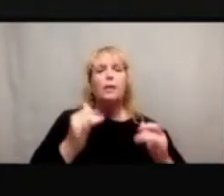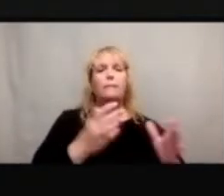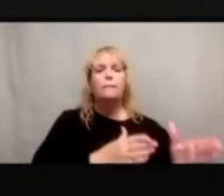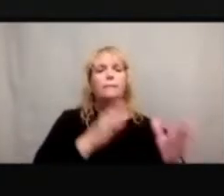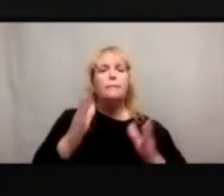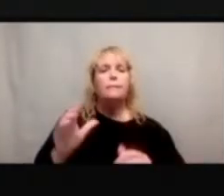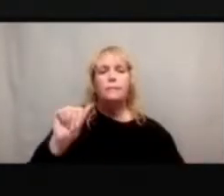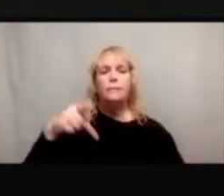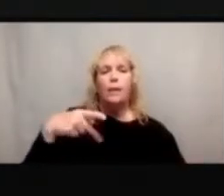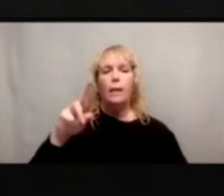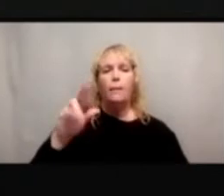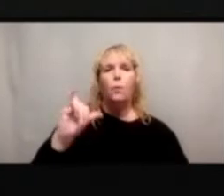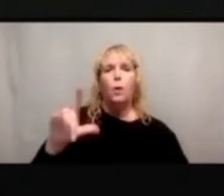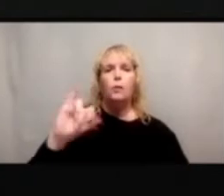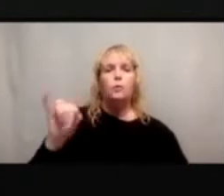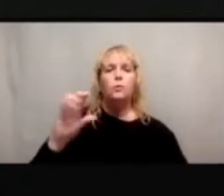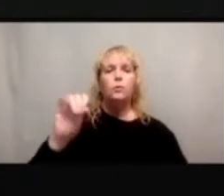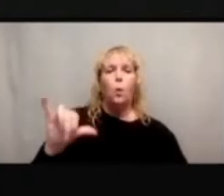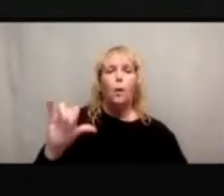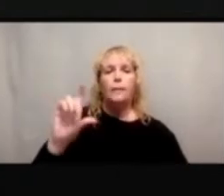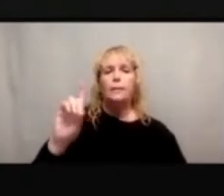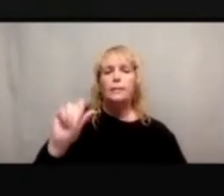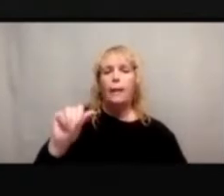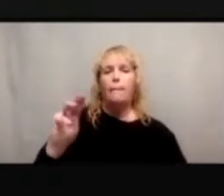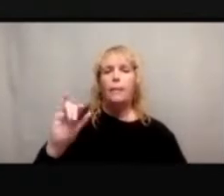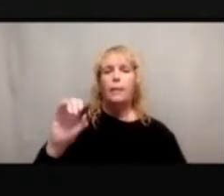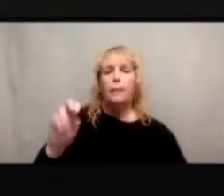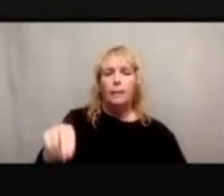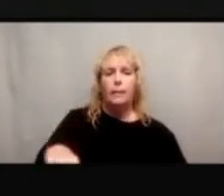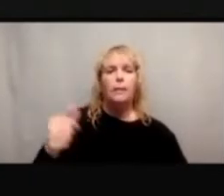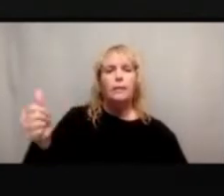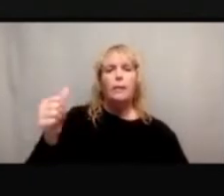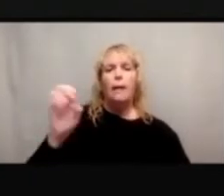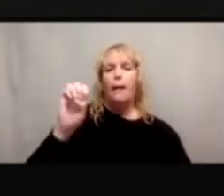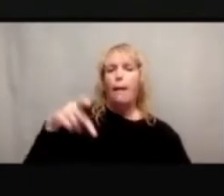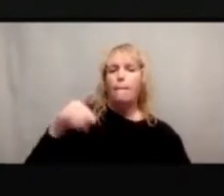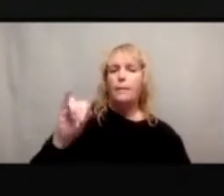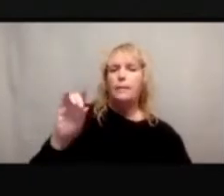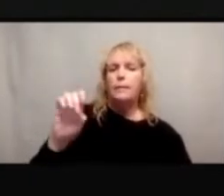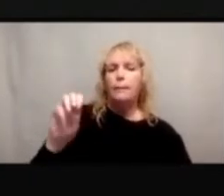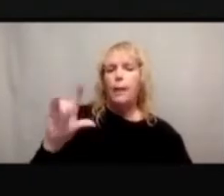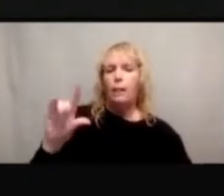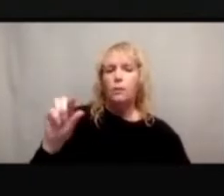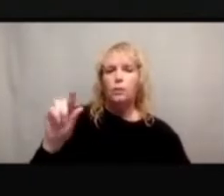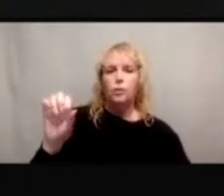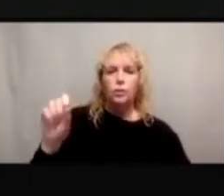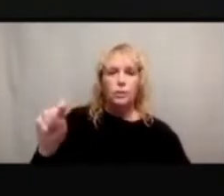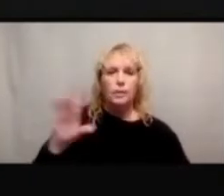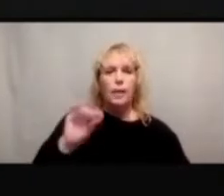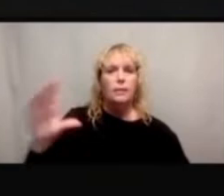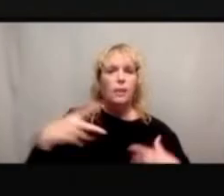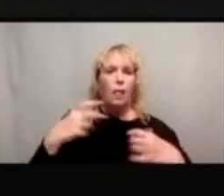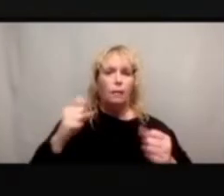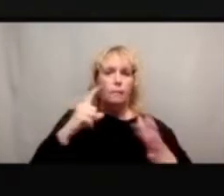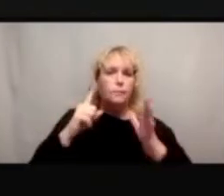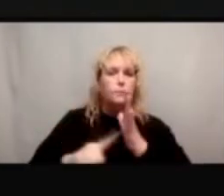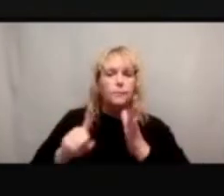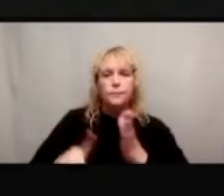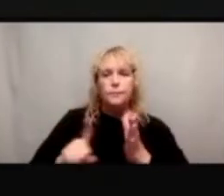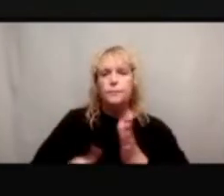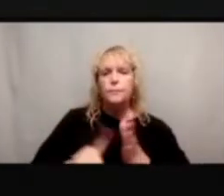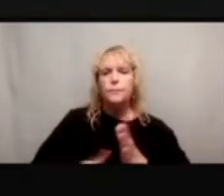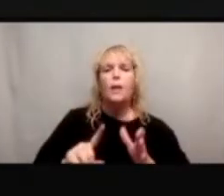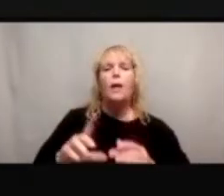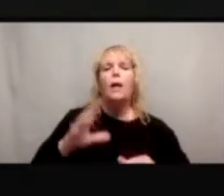April Joy Damian. She is an epidemiologist and health services researcher with expertise in health equity,